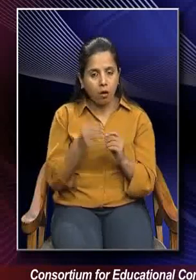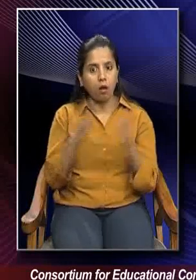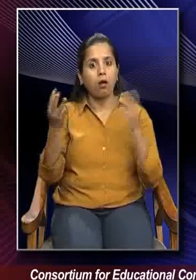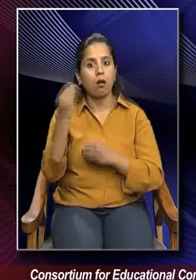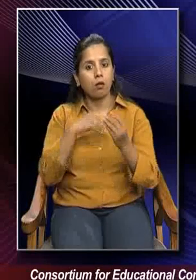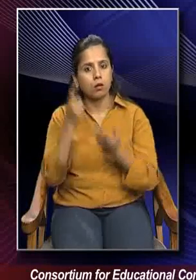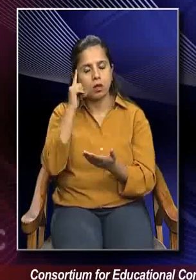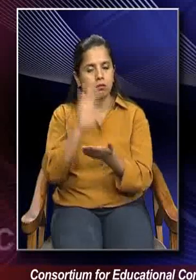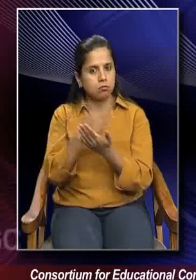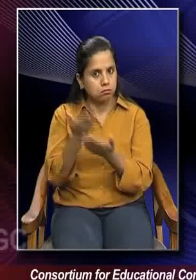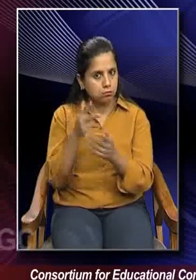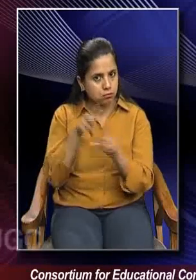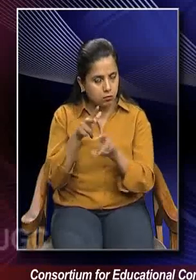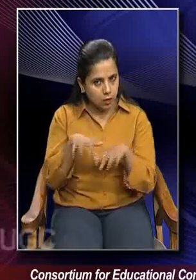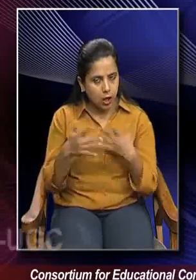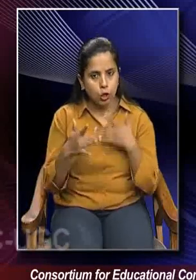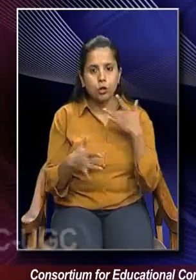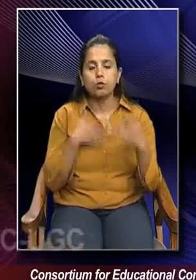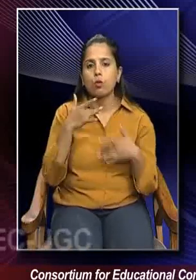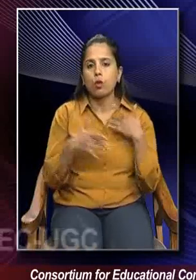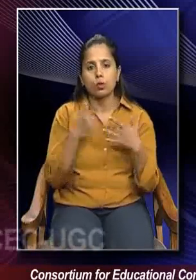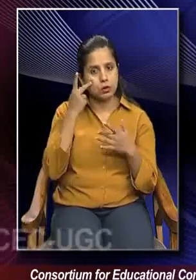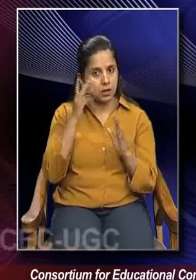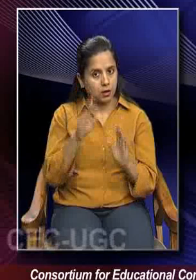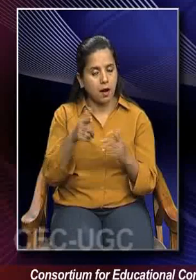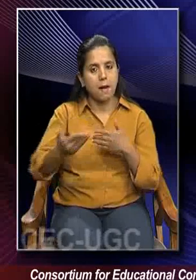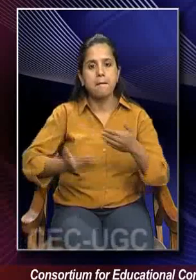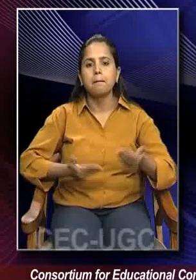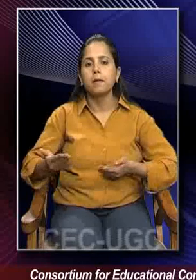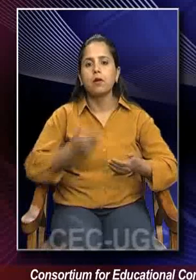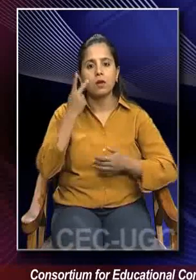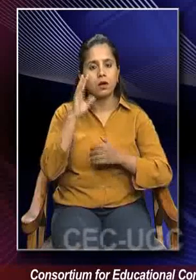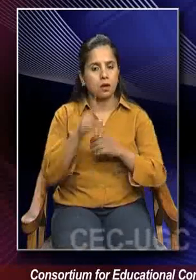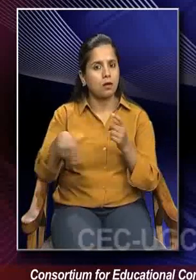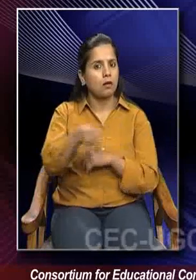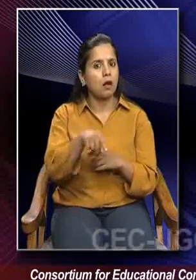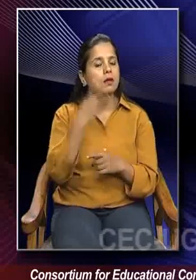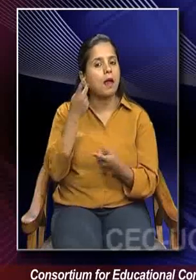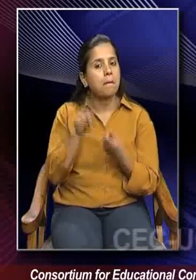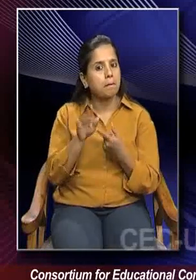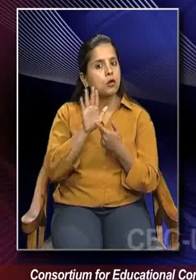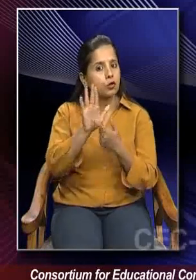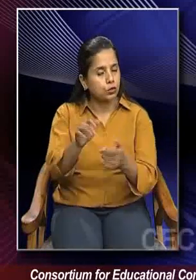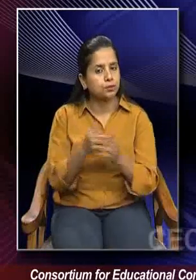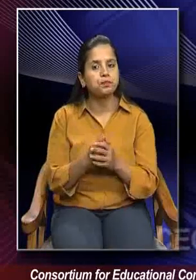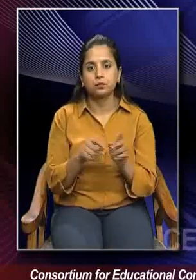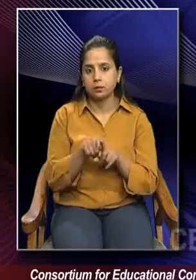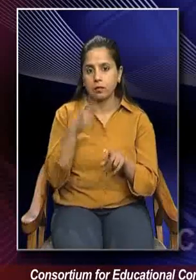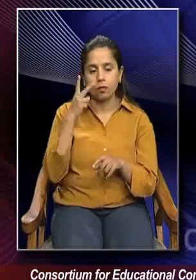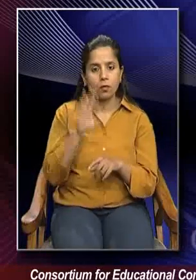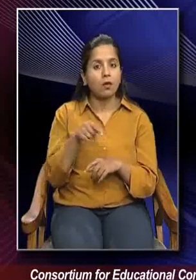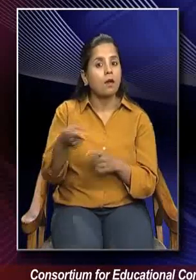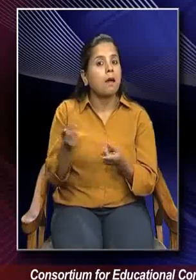disturbances, emotional and behavioral symptoms like